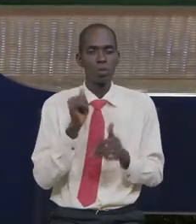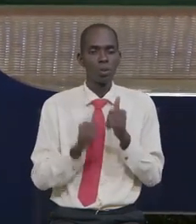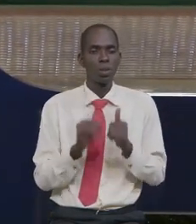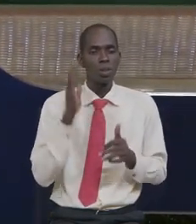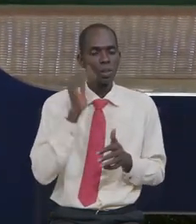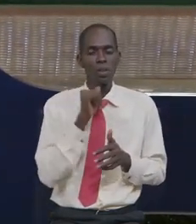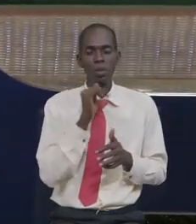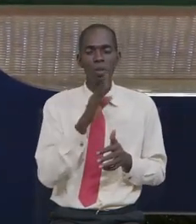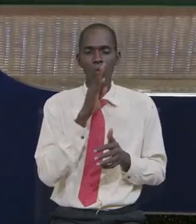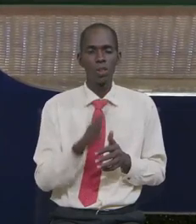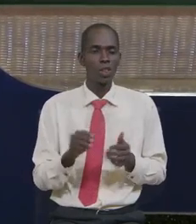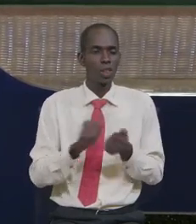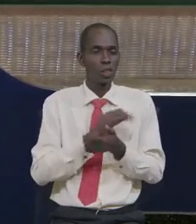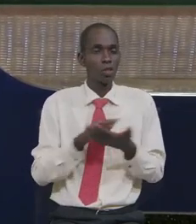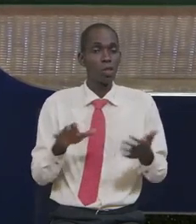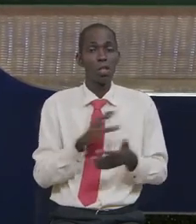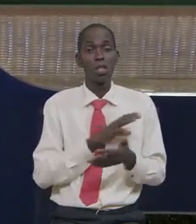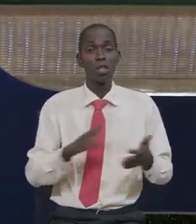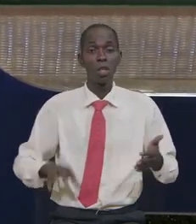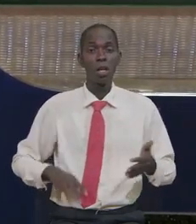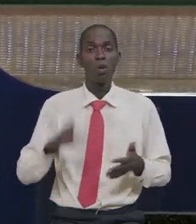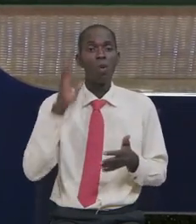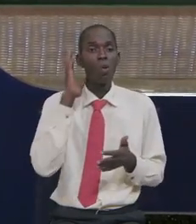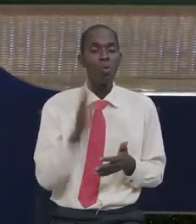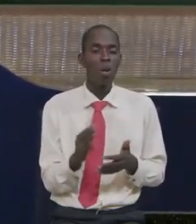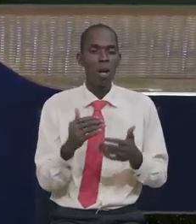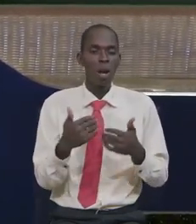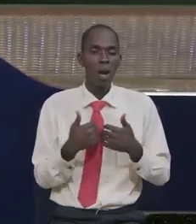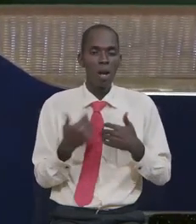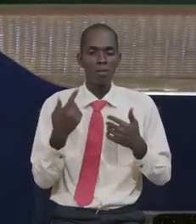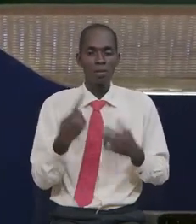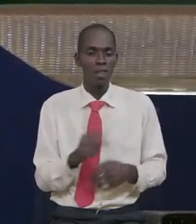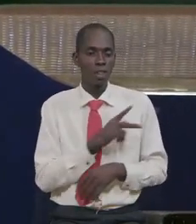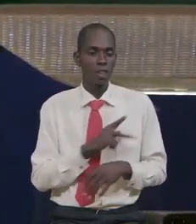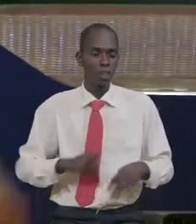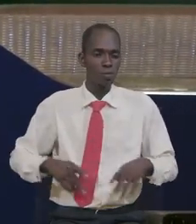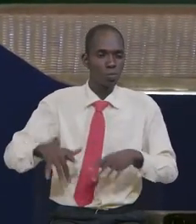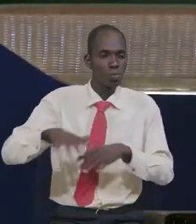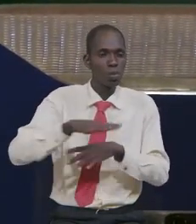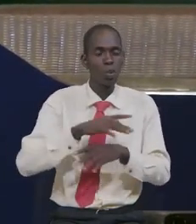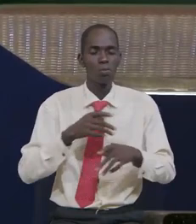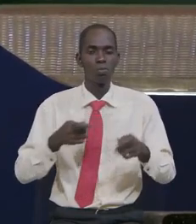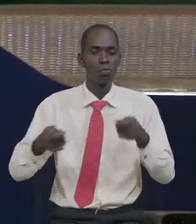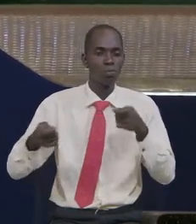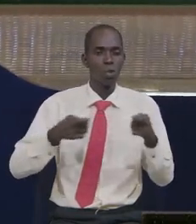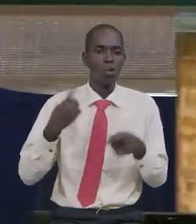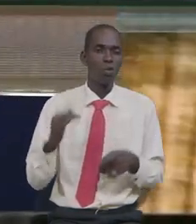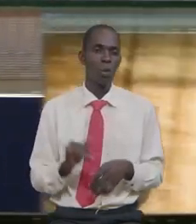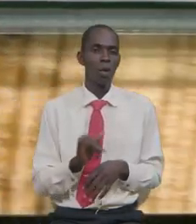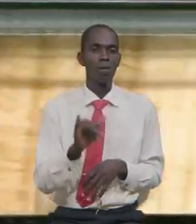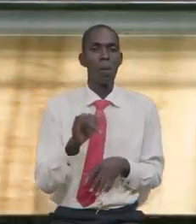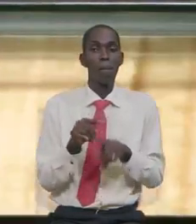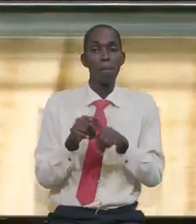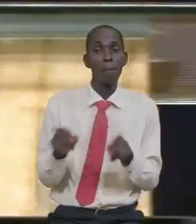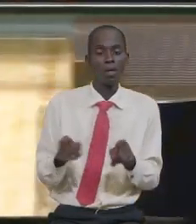Christ is going to have the kingdom, the dominion, forever and ever. But look at